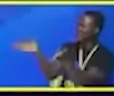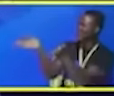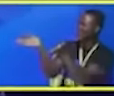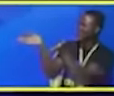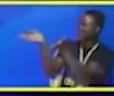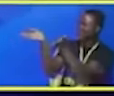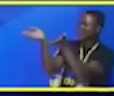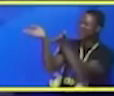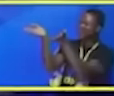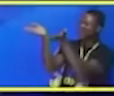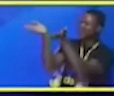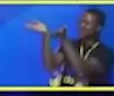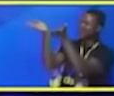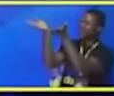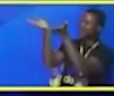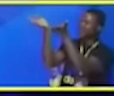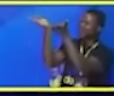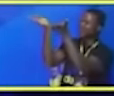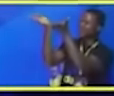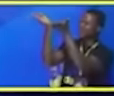up,